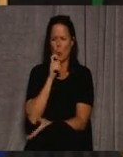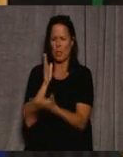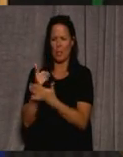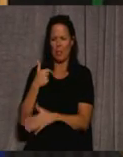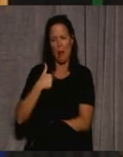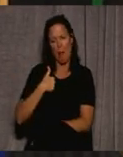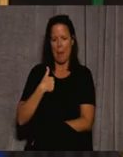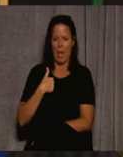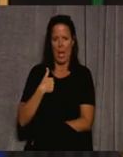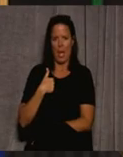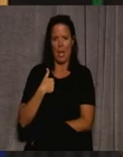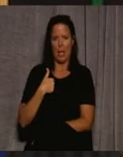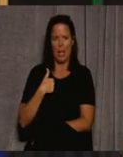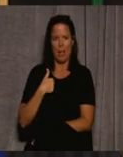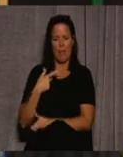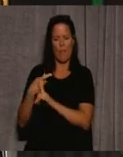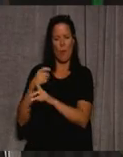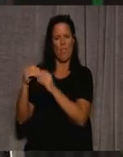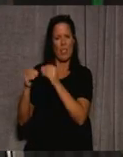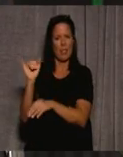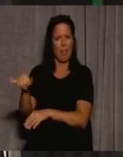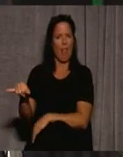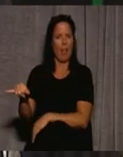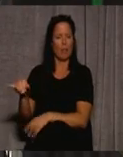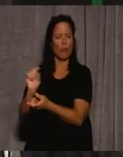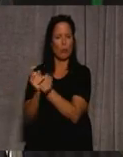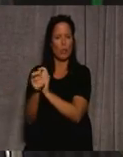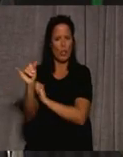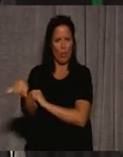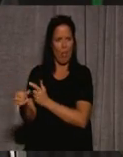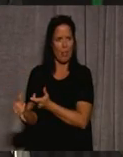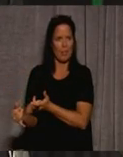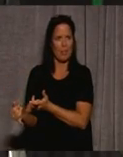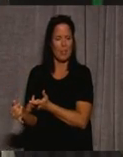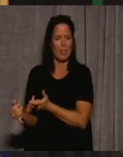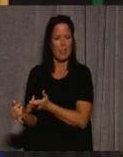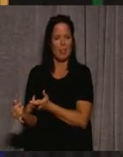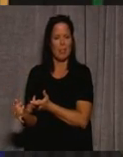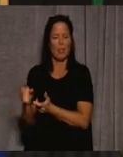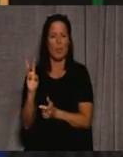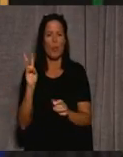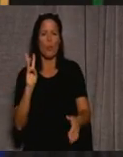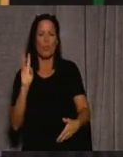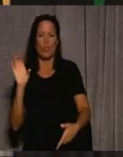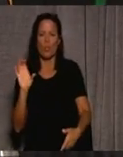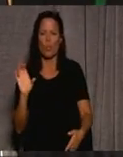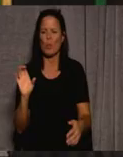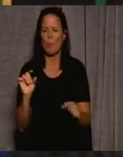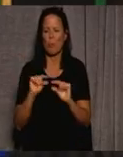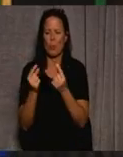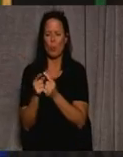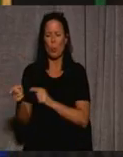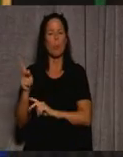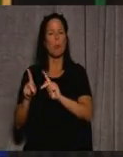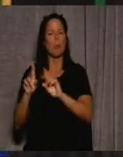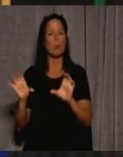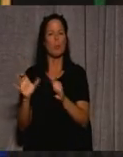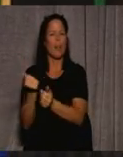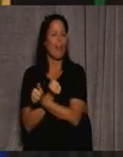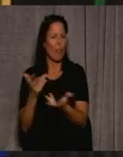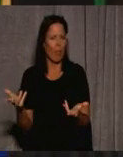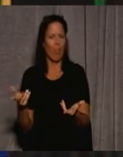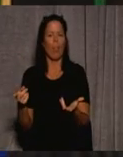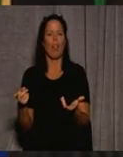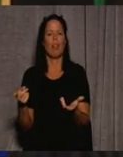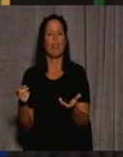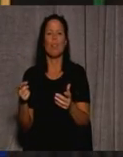me from fixing this, from changing this?" You know, Winston Churchill talked about that was the group of people who did everything. Also gets